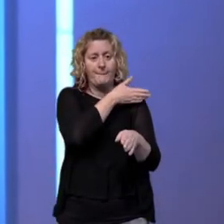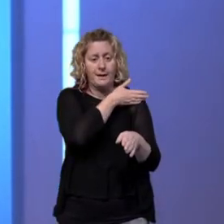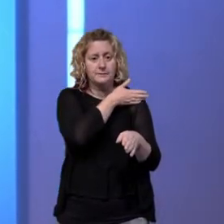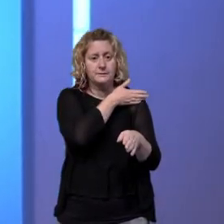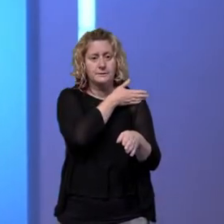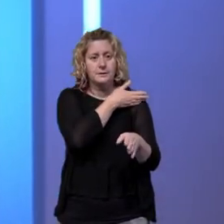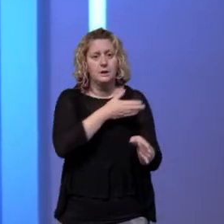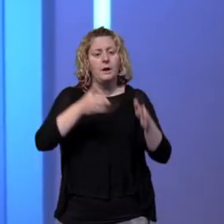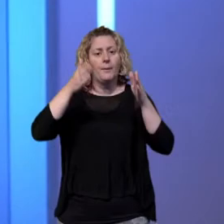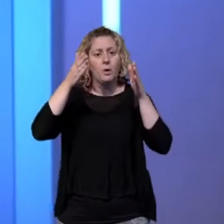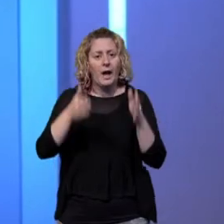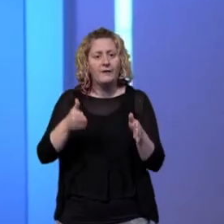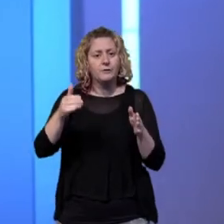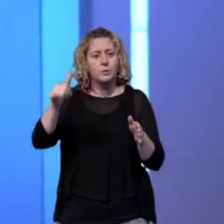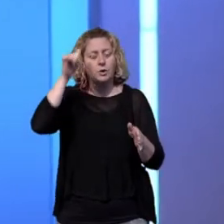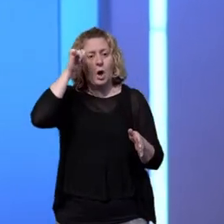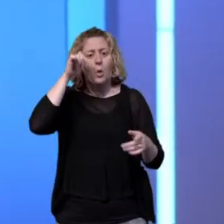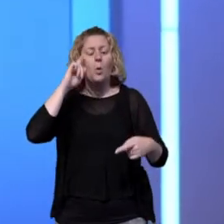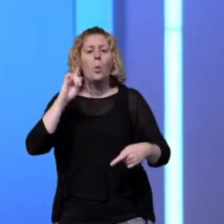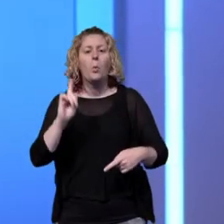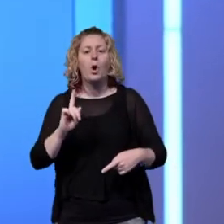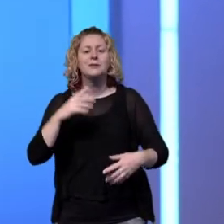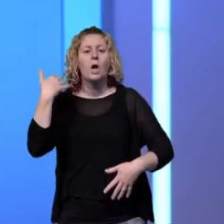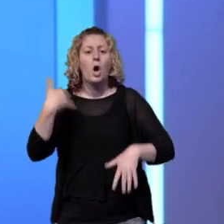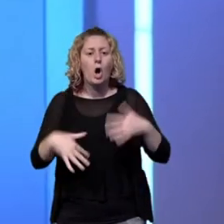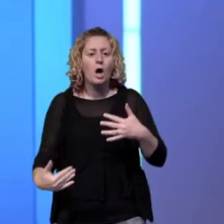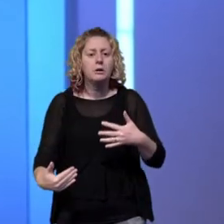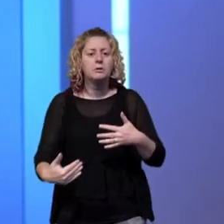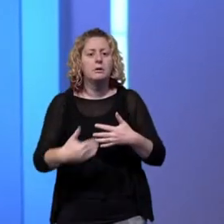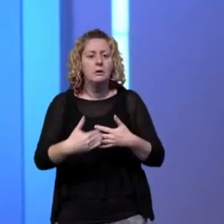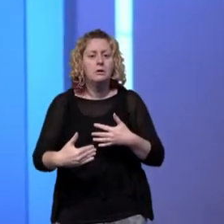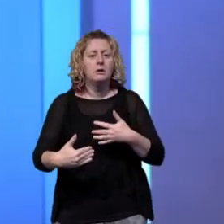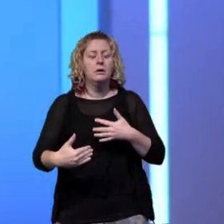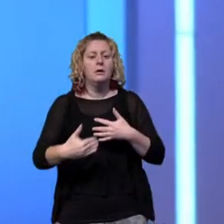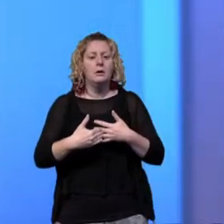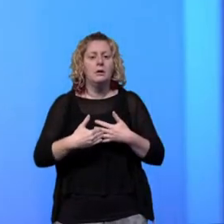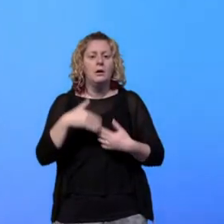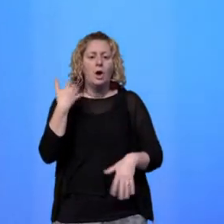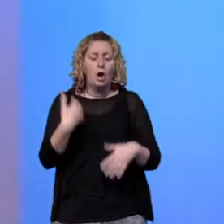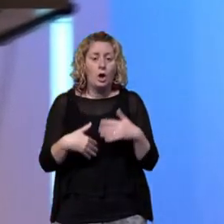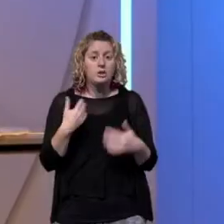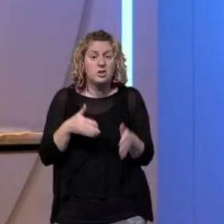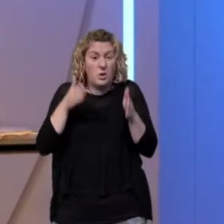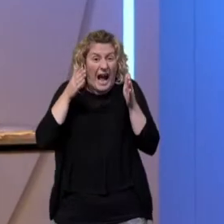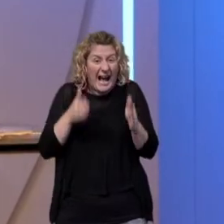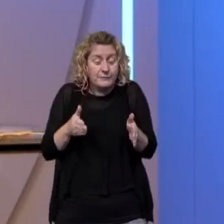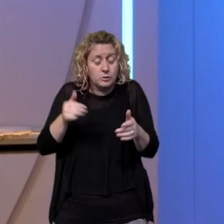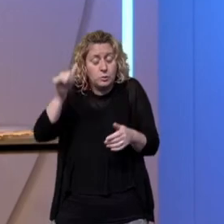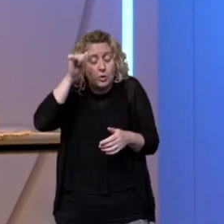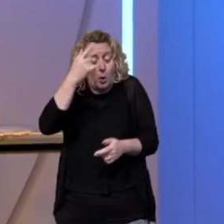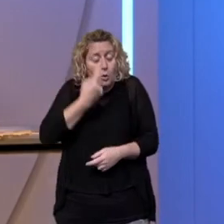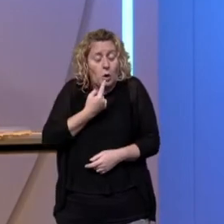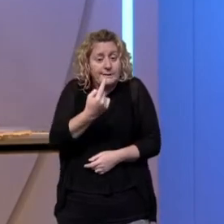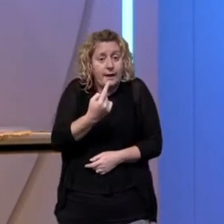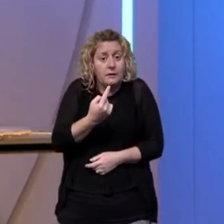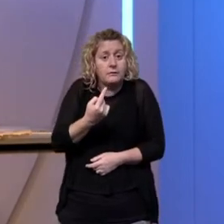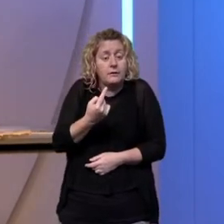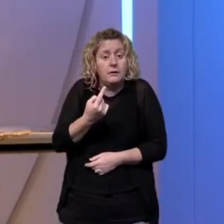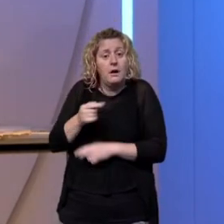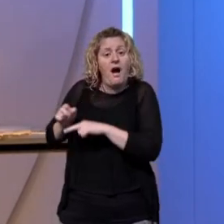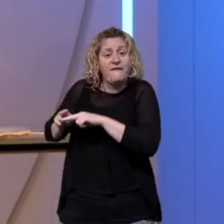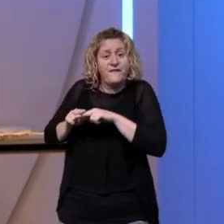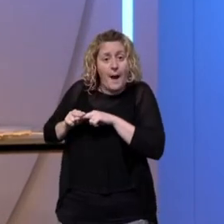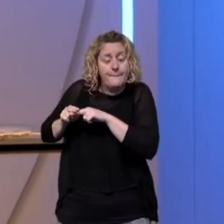you've got to know the stuff that's wounded you. And your loved ones have to. So on that map here, so down here again